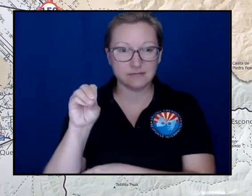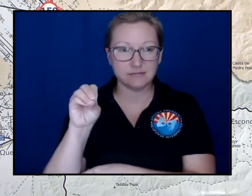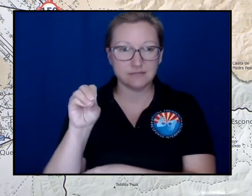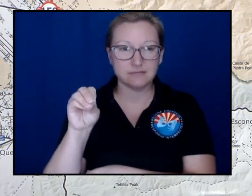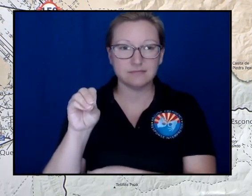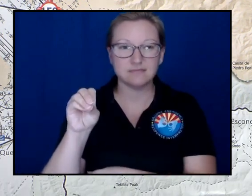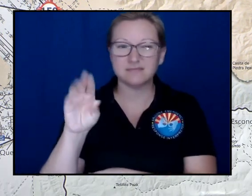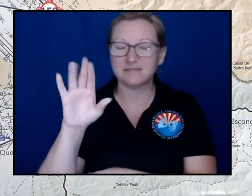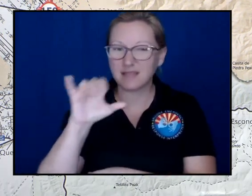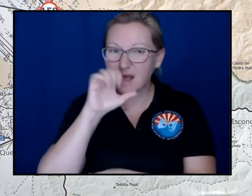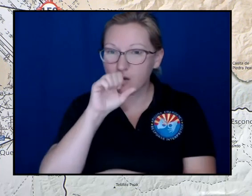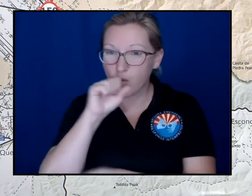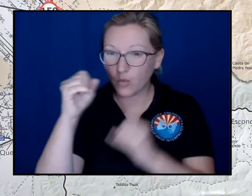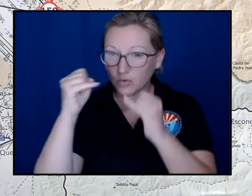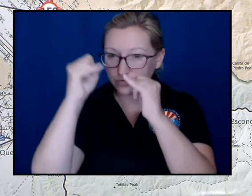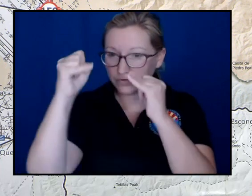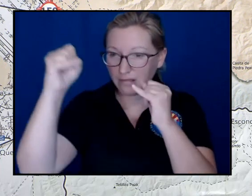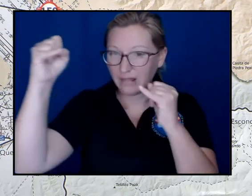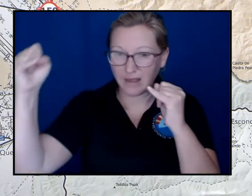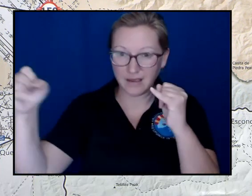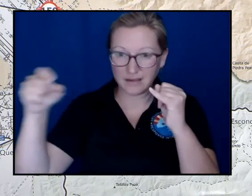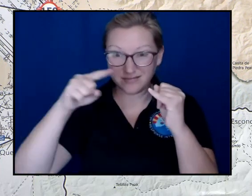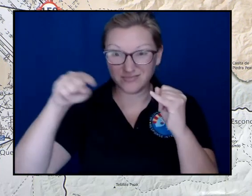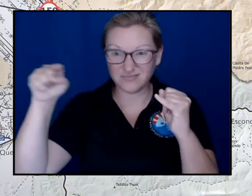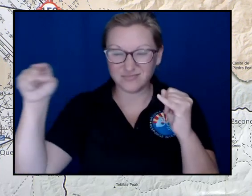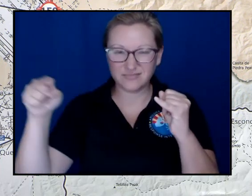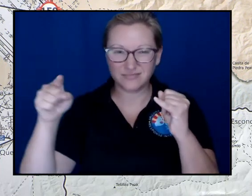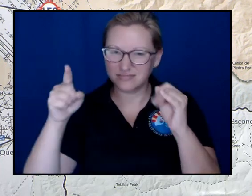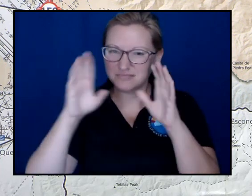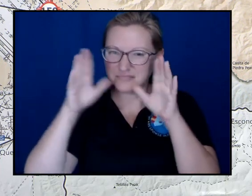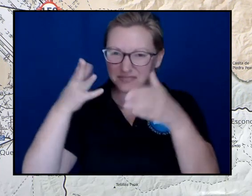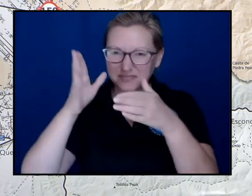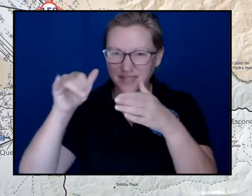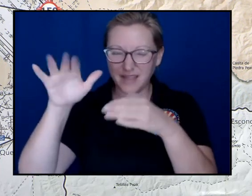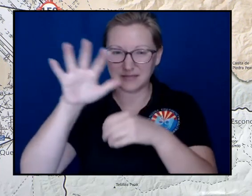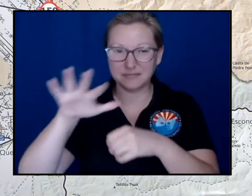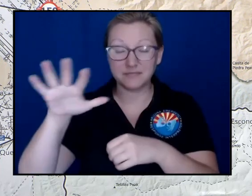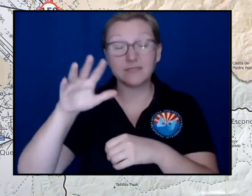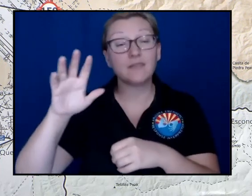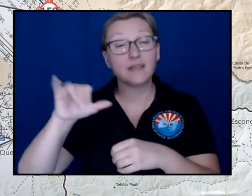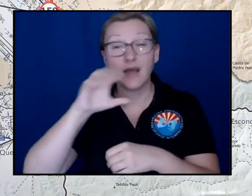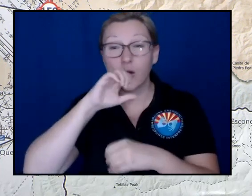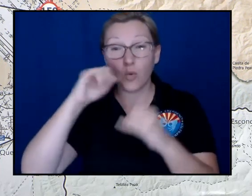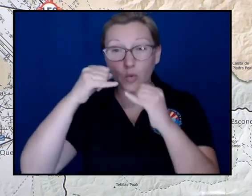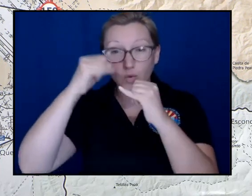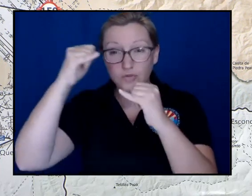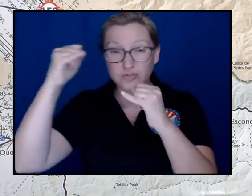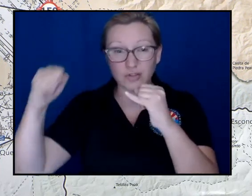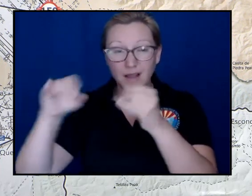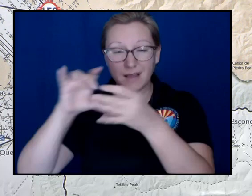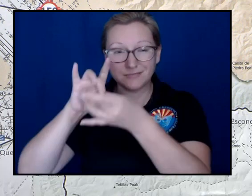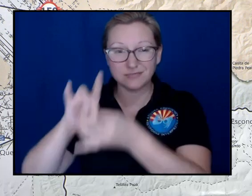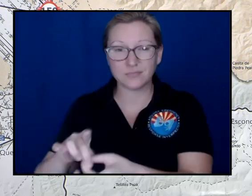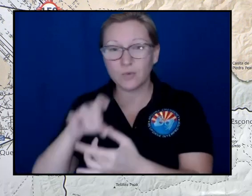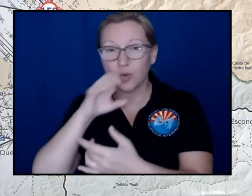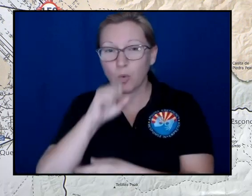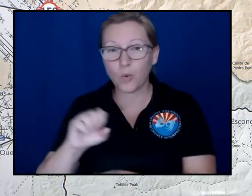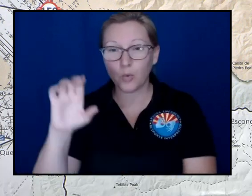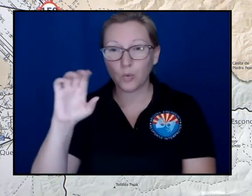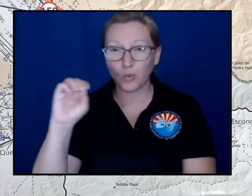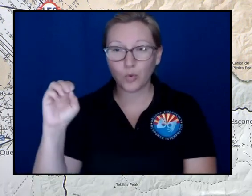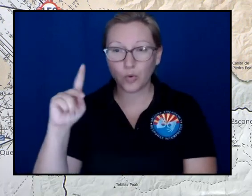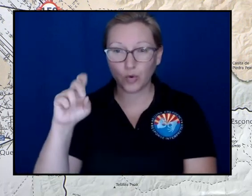see on the map. They've been focusing on that. That orange line ties into the old Cooks Peak fire from earlier this